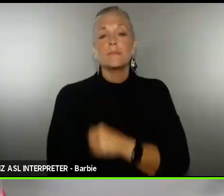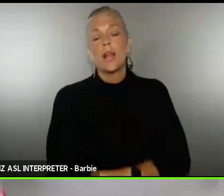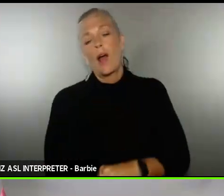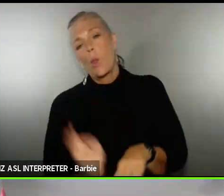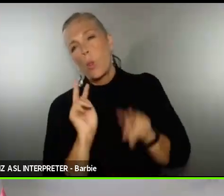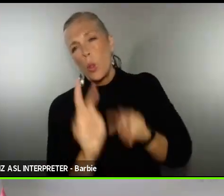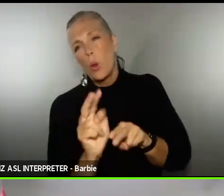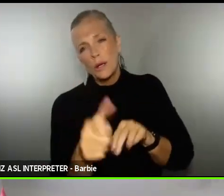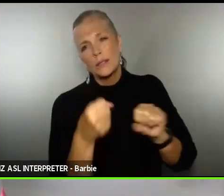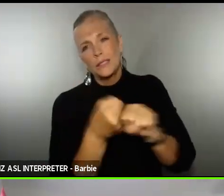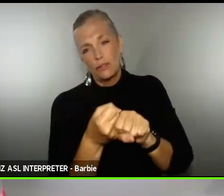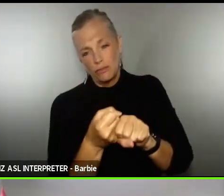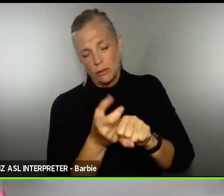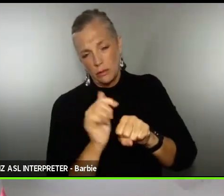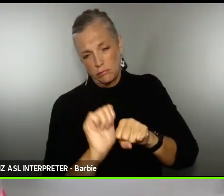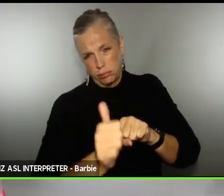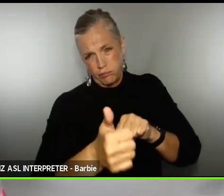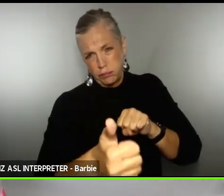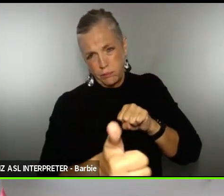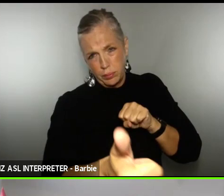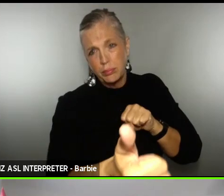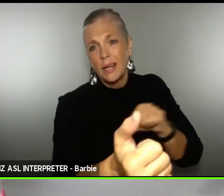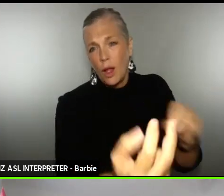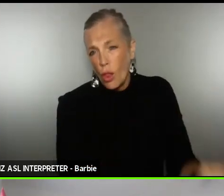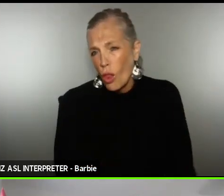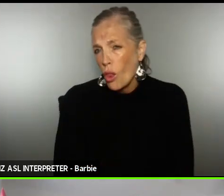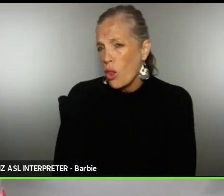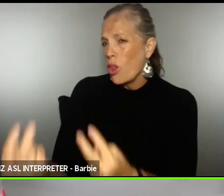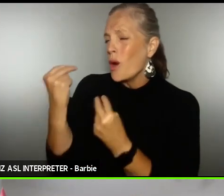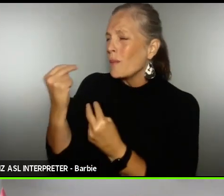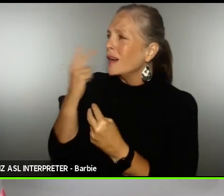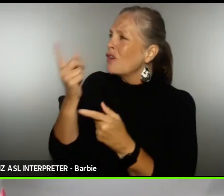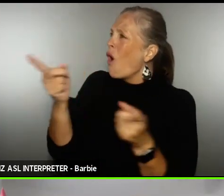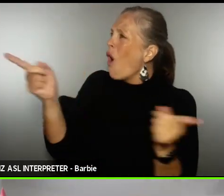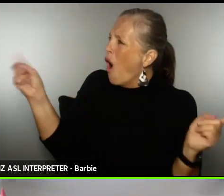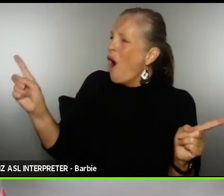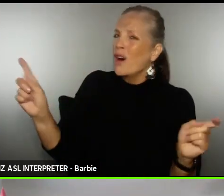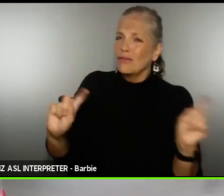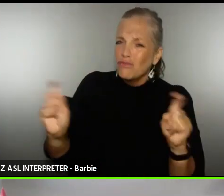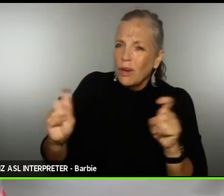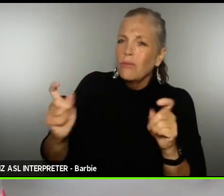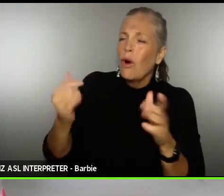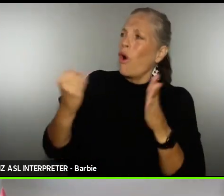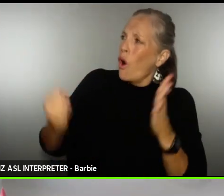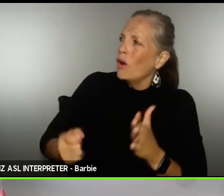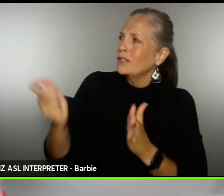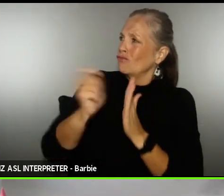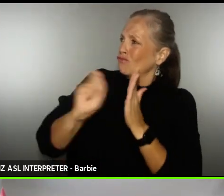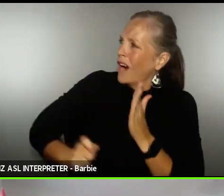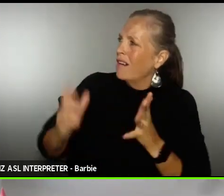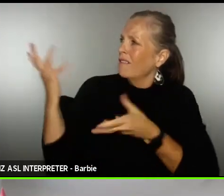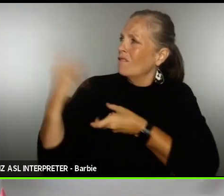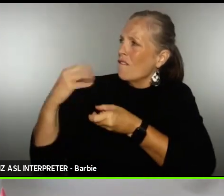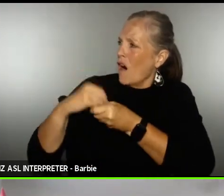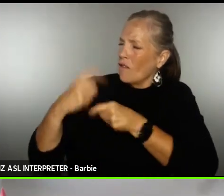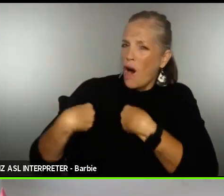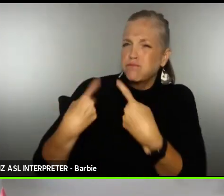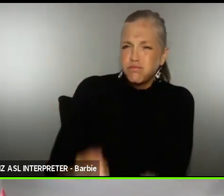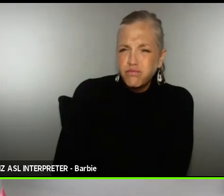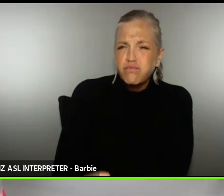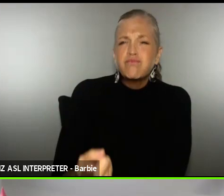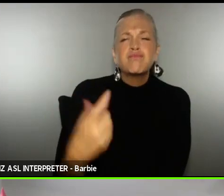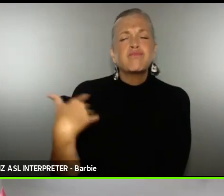now, look back and see all the contributors as artists and writers. I think that will take you to the place